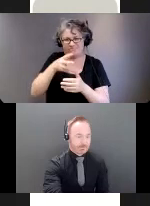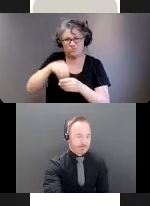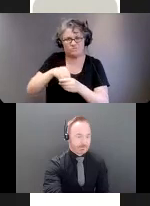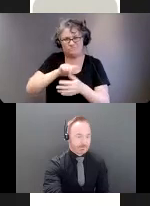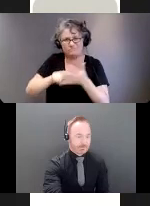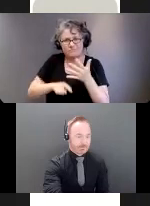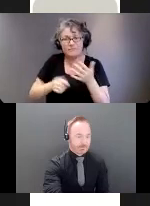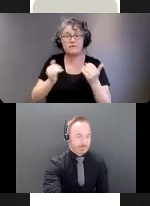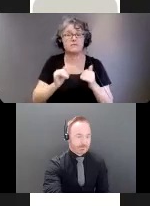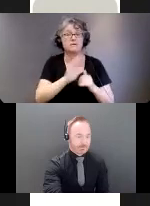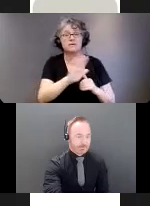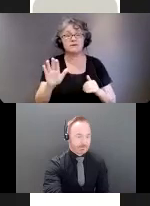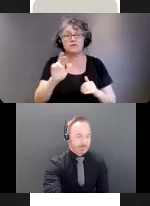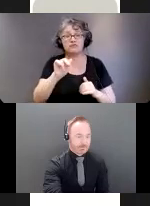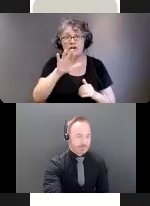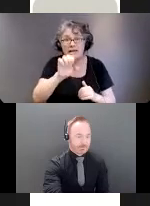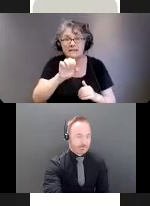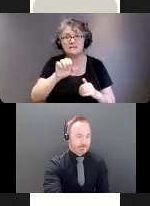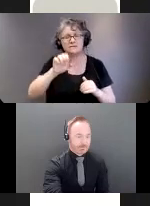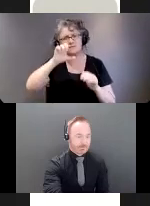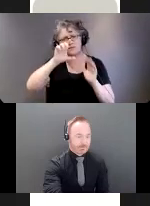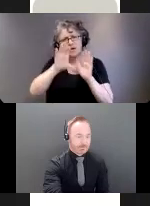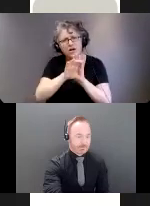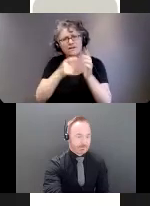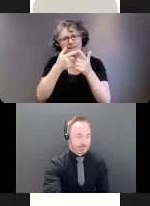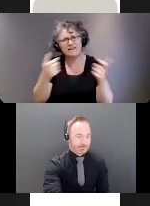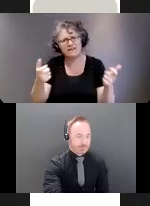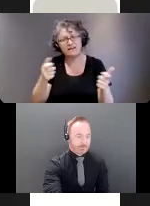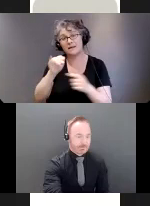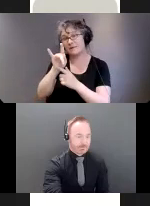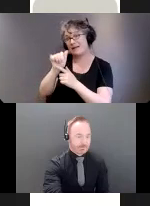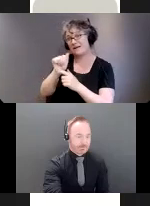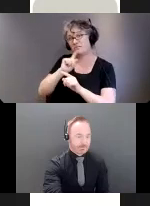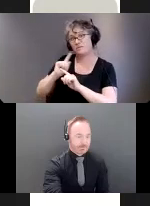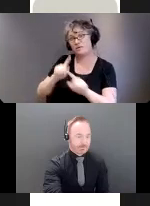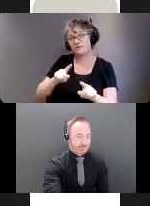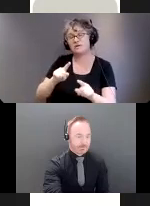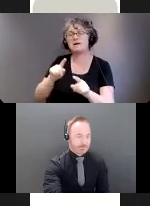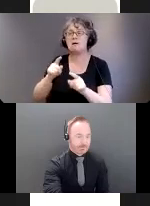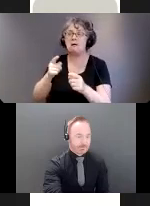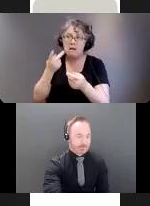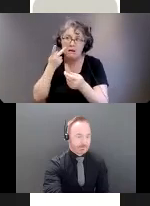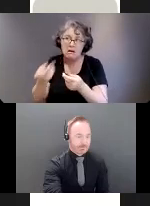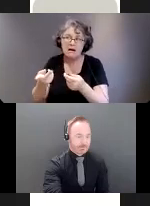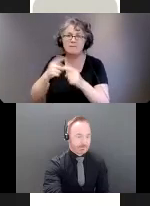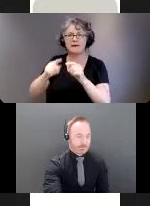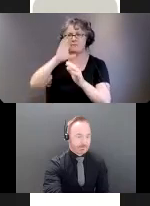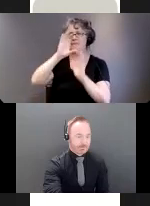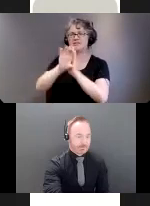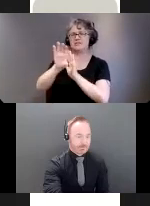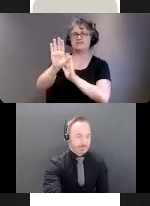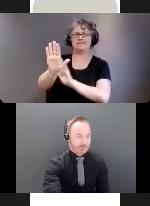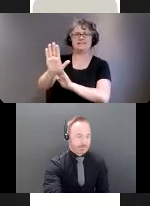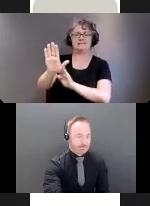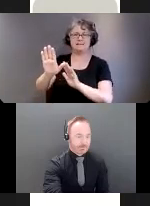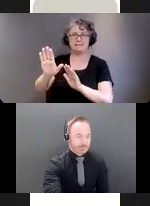of the victim found in media reports can be used for those coding demographics, but we recognize those limitations.